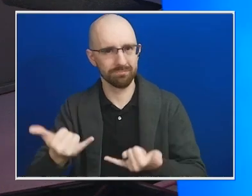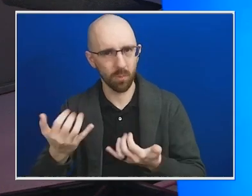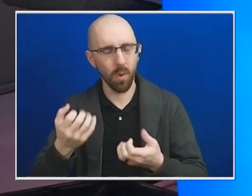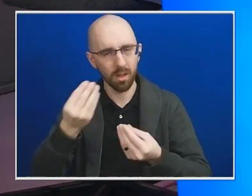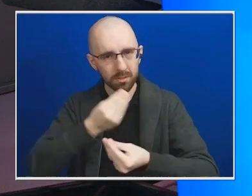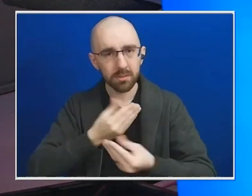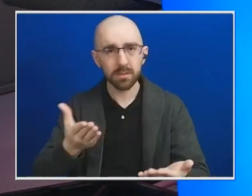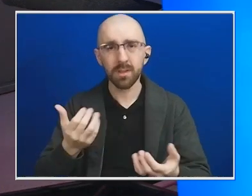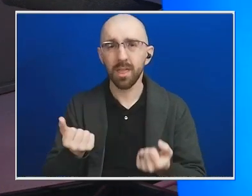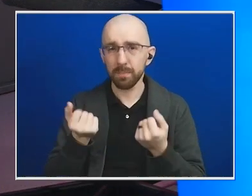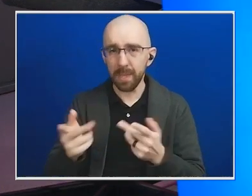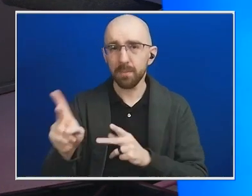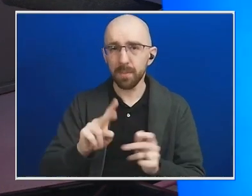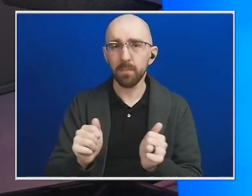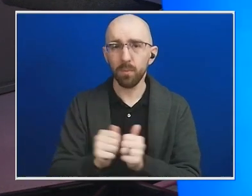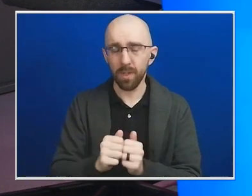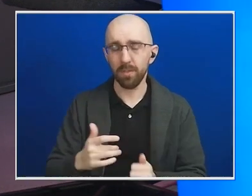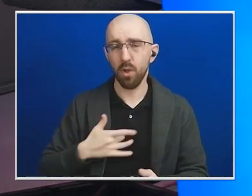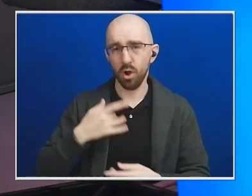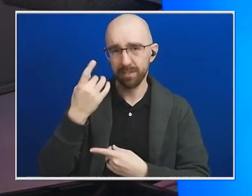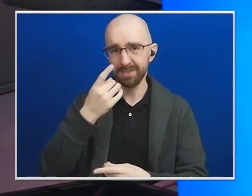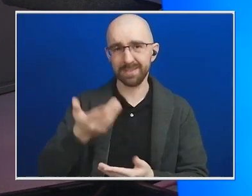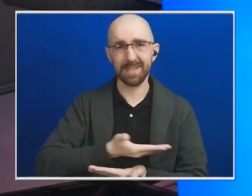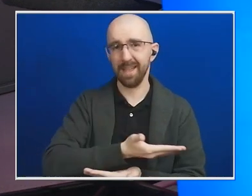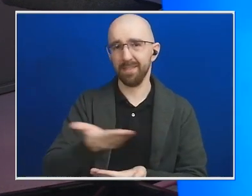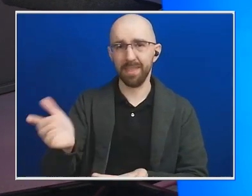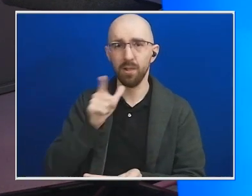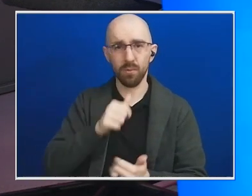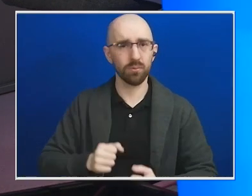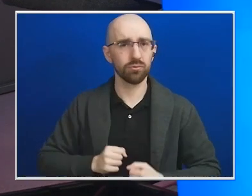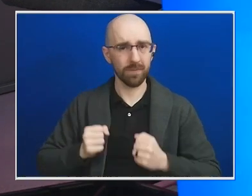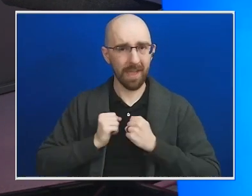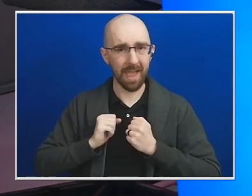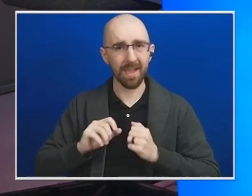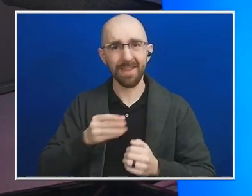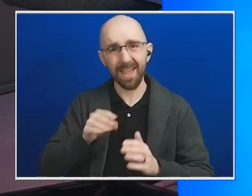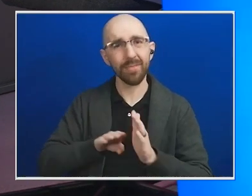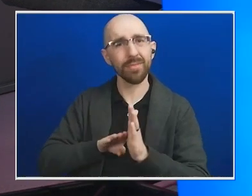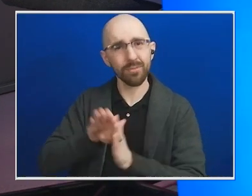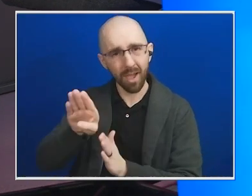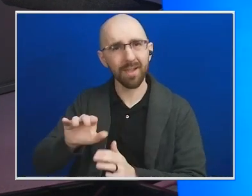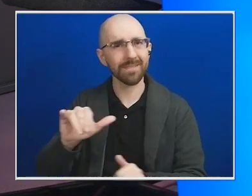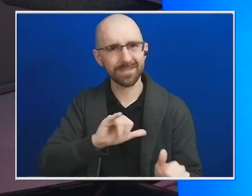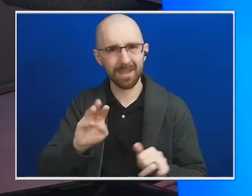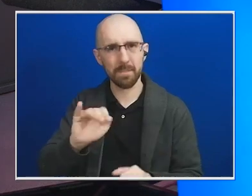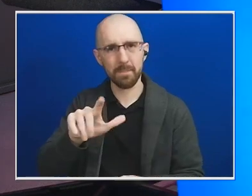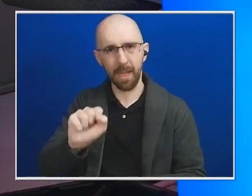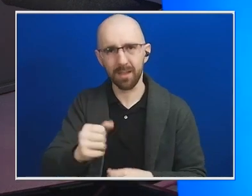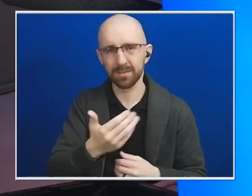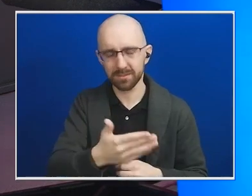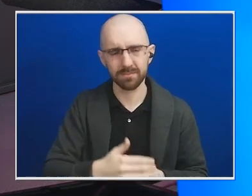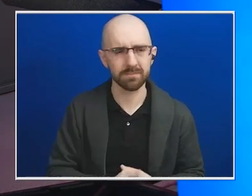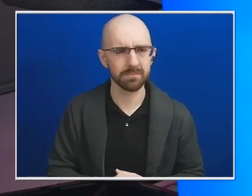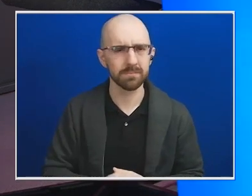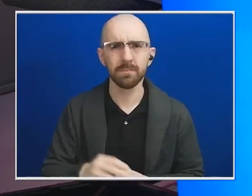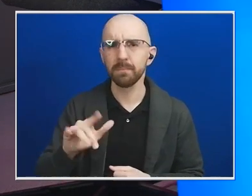lot of folks with congenital heart disease out there who are surviving and thriving just like Miles. Miles, what would you like our viewers to